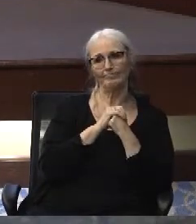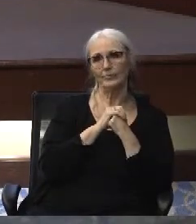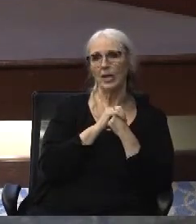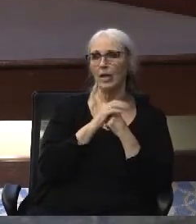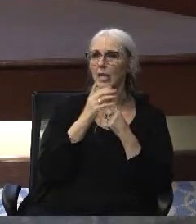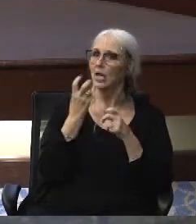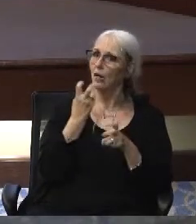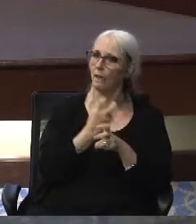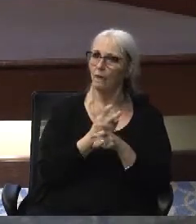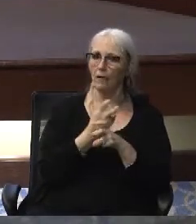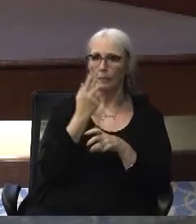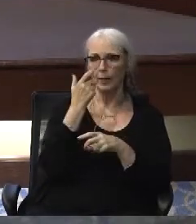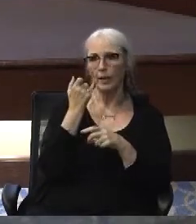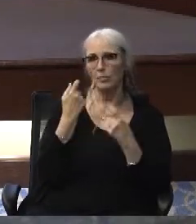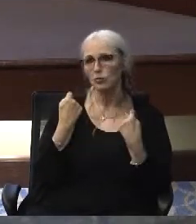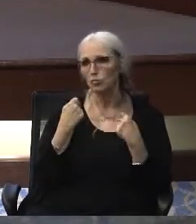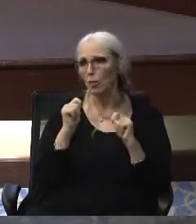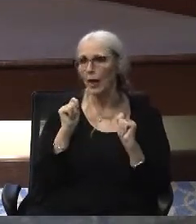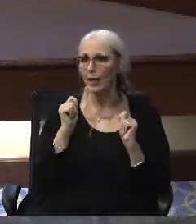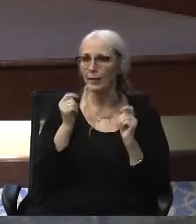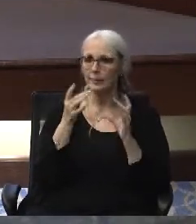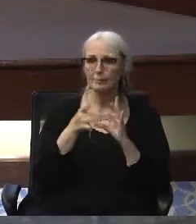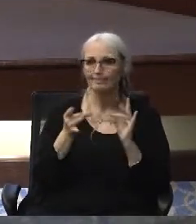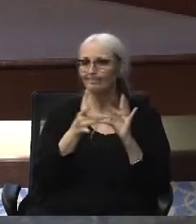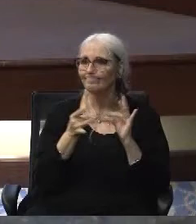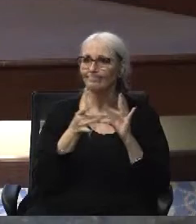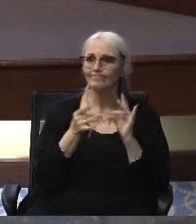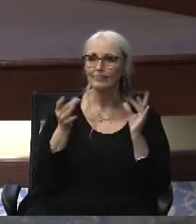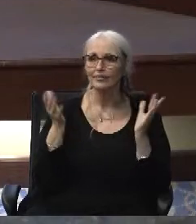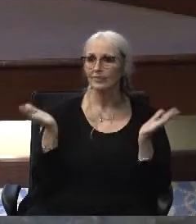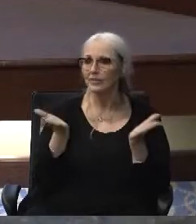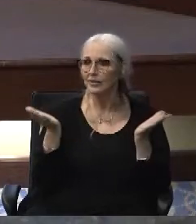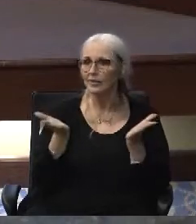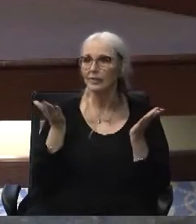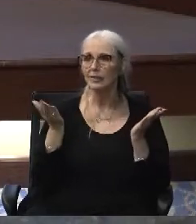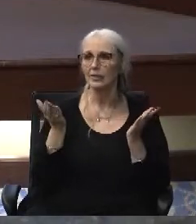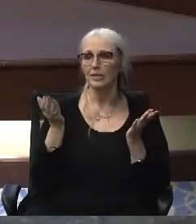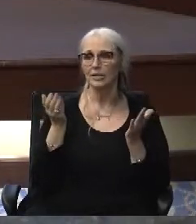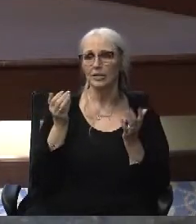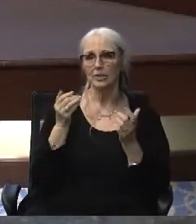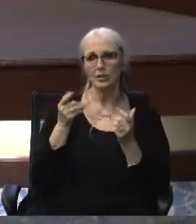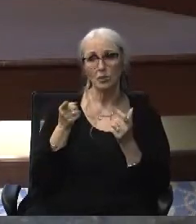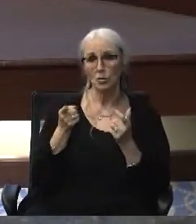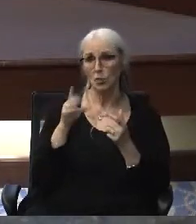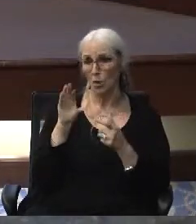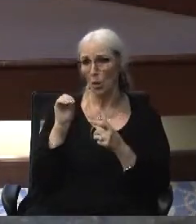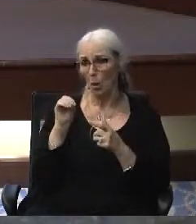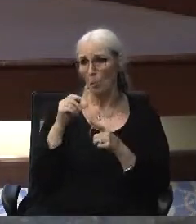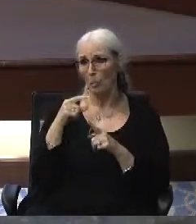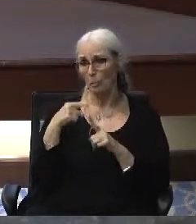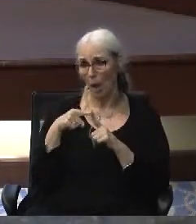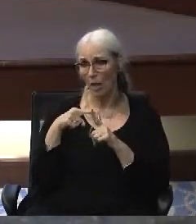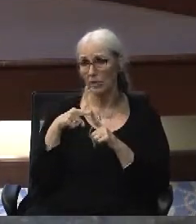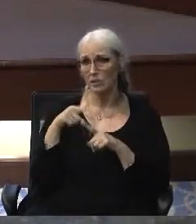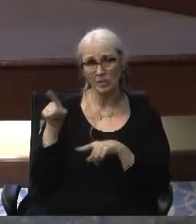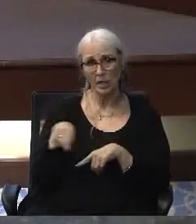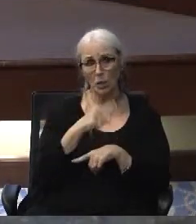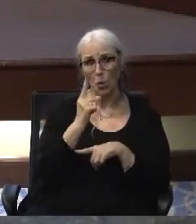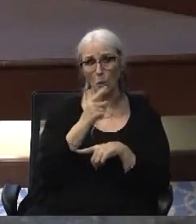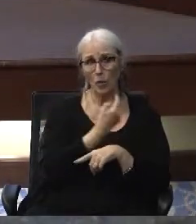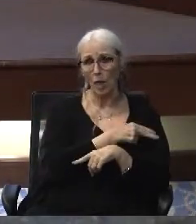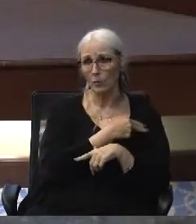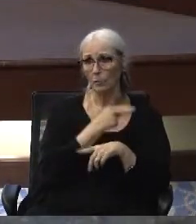And it's hard because it's like, I'm trying to tell you that, you know, you are COVID positive, you need to go to the hospital because that's how people are